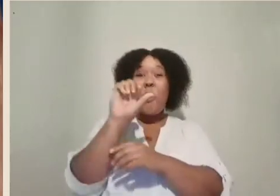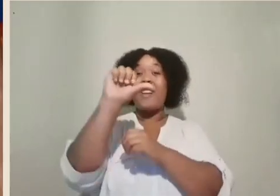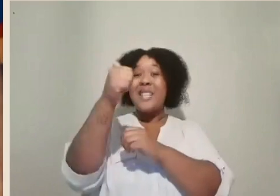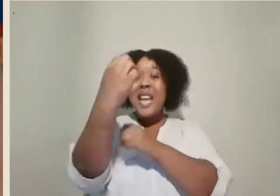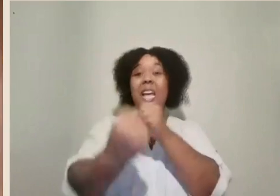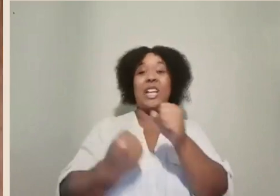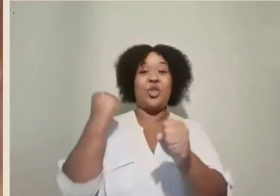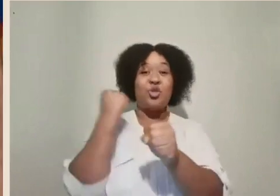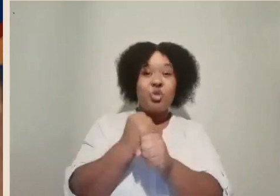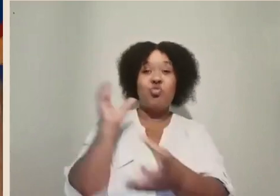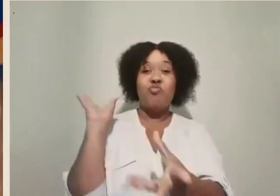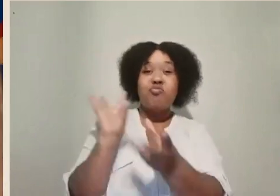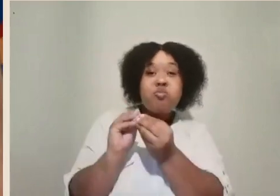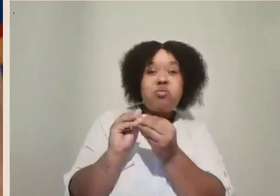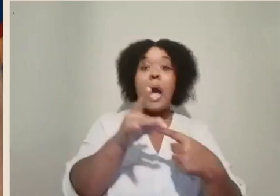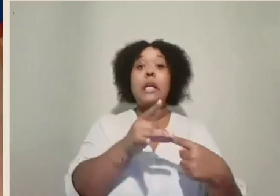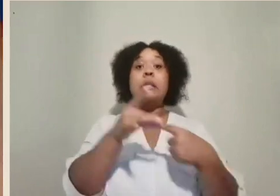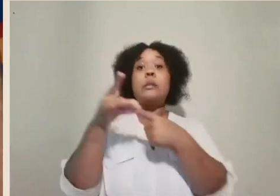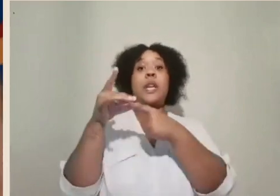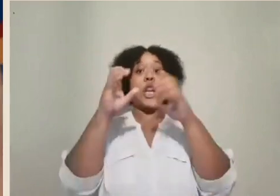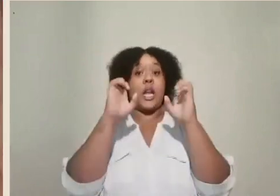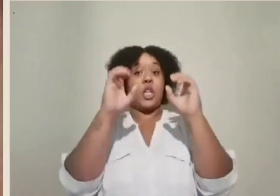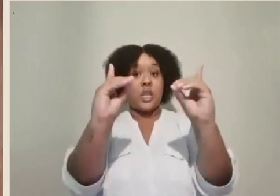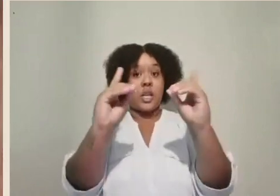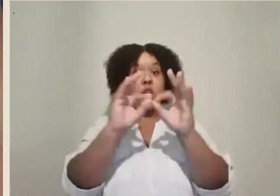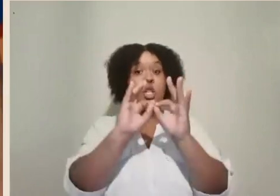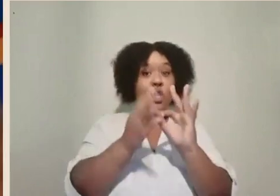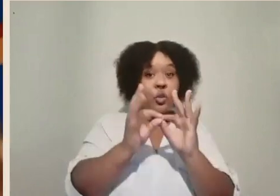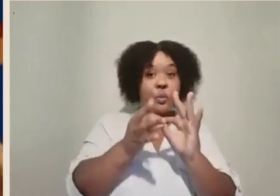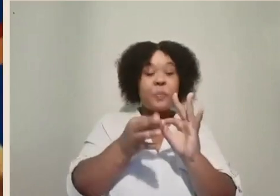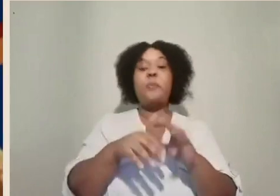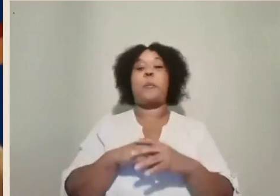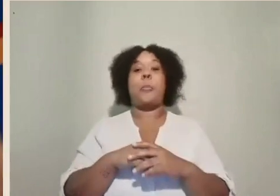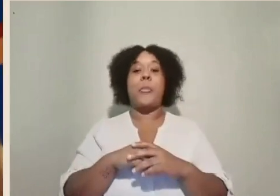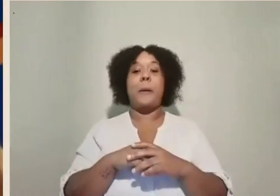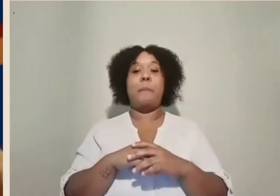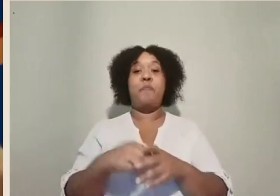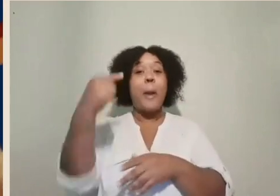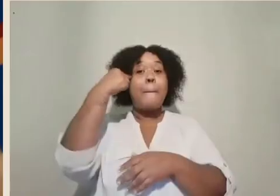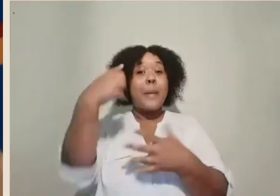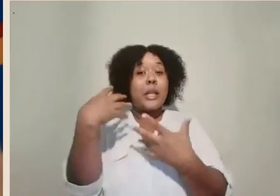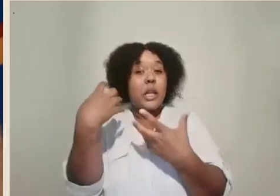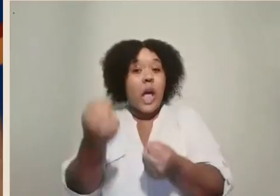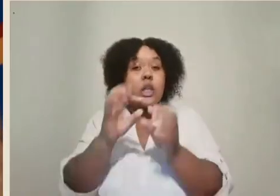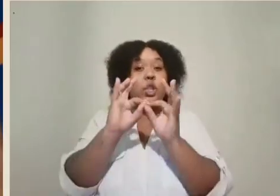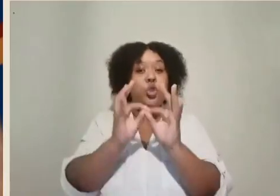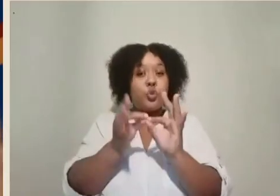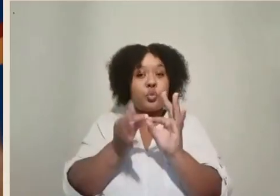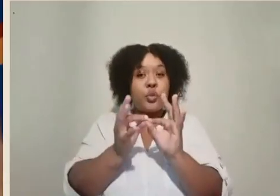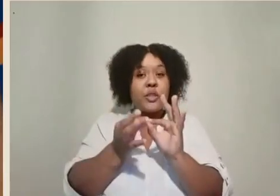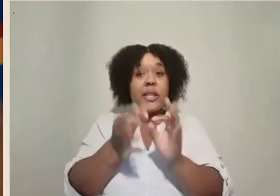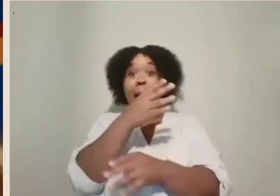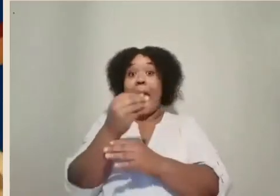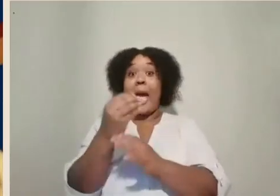years, specializing in the area of educational interpreting, mental health interpreting, and